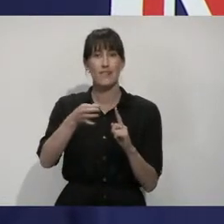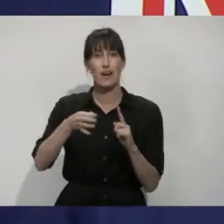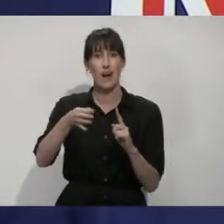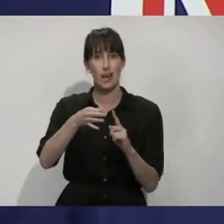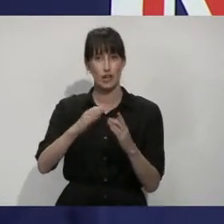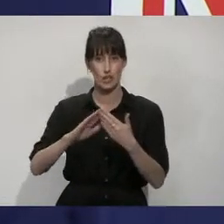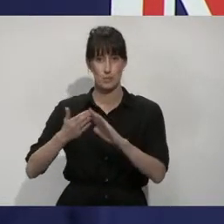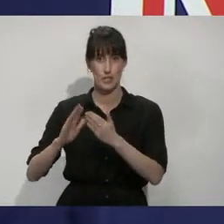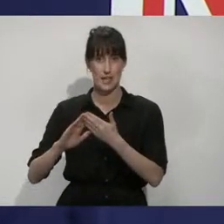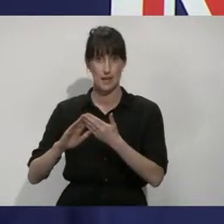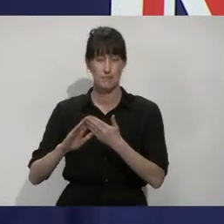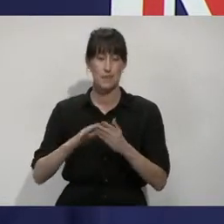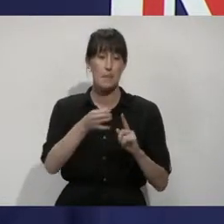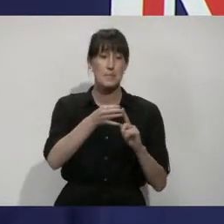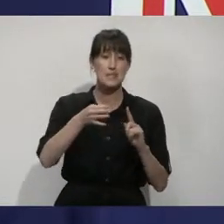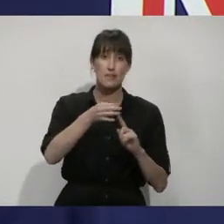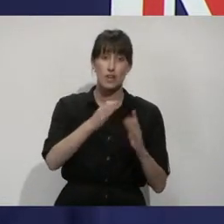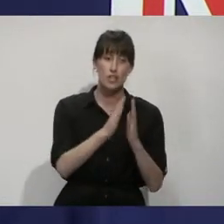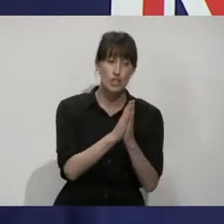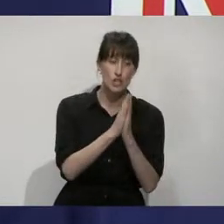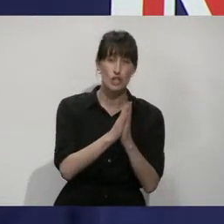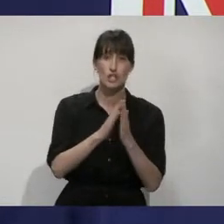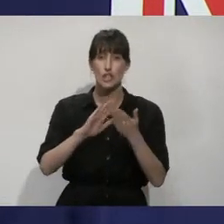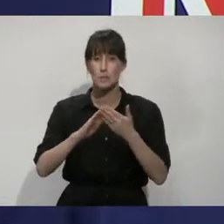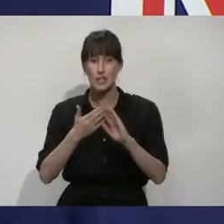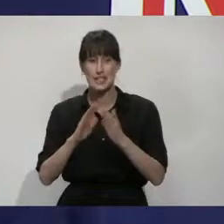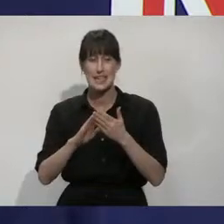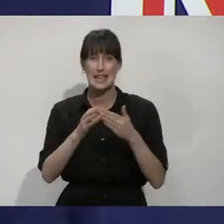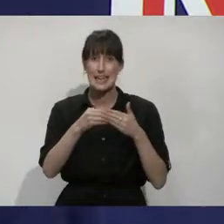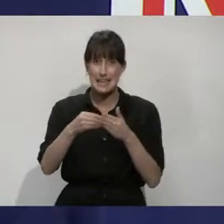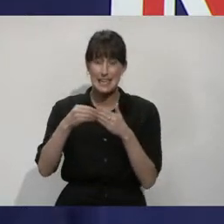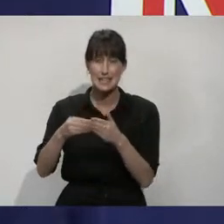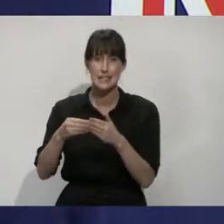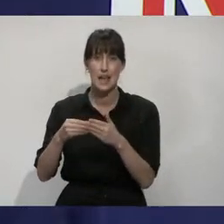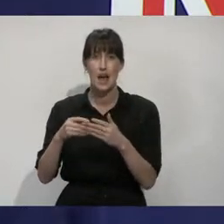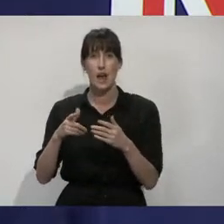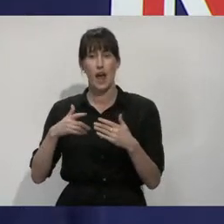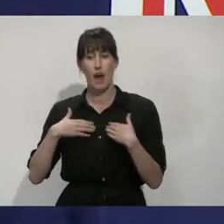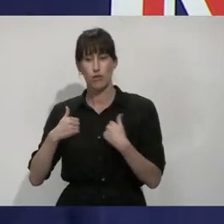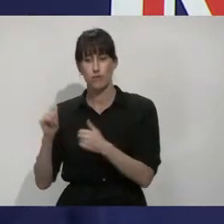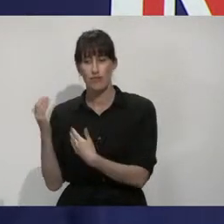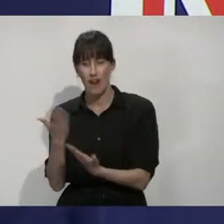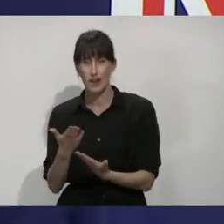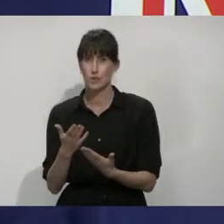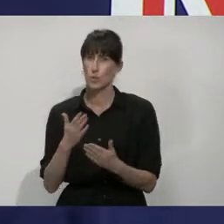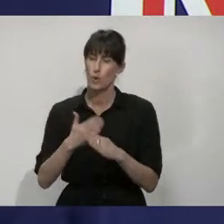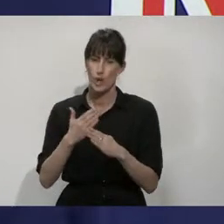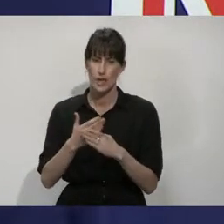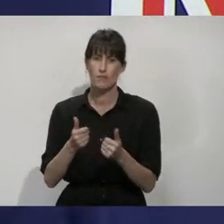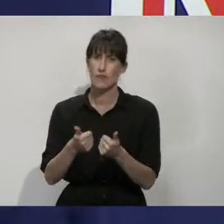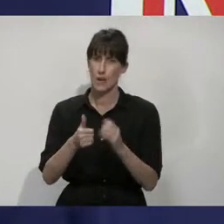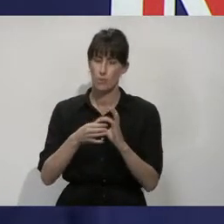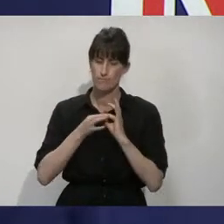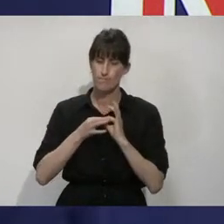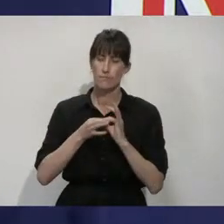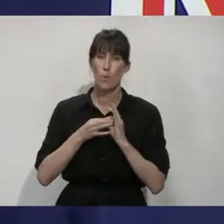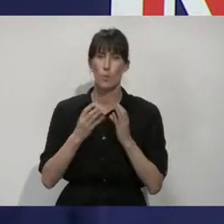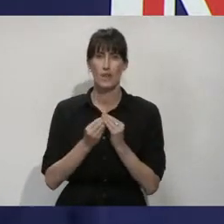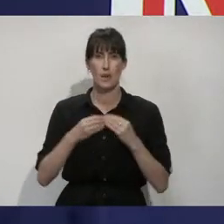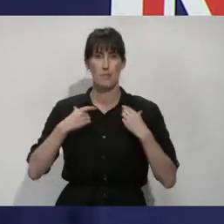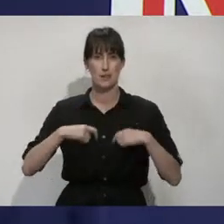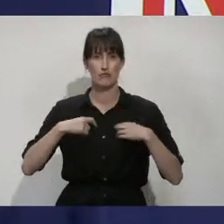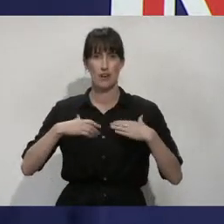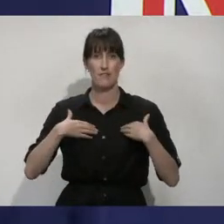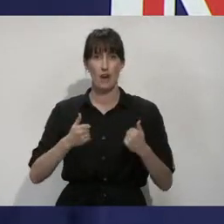church and community leaders and healthcare providers are working extremely closely with the DHBs, the Ministry of Health and other agencies